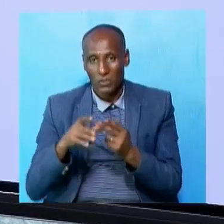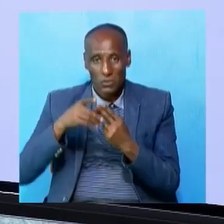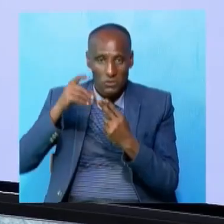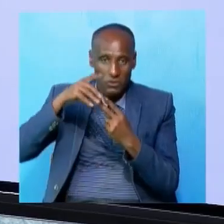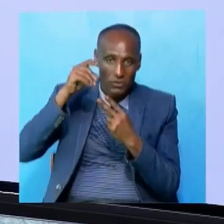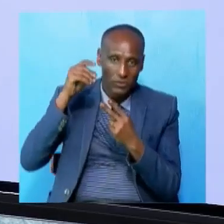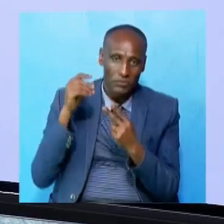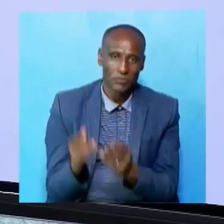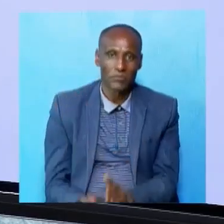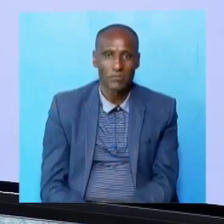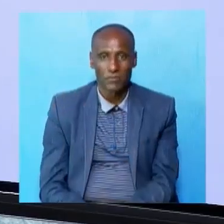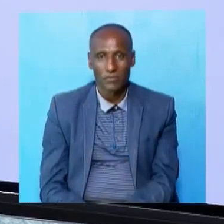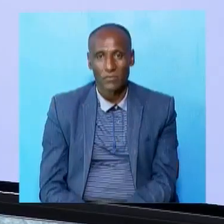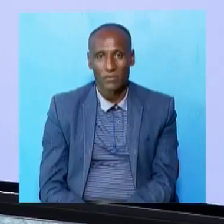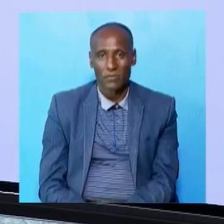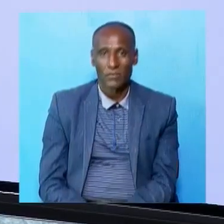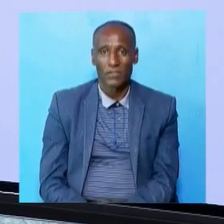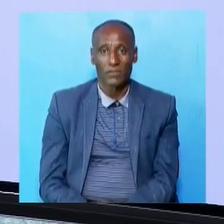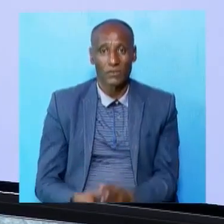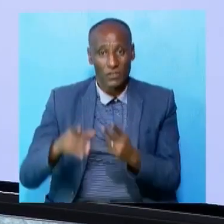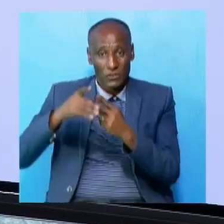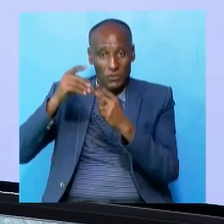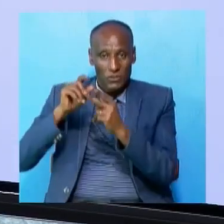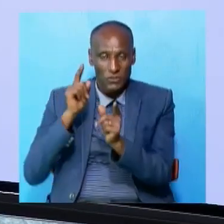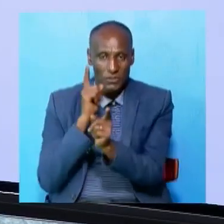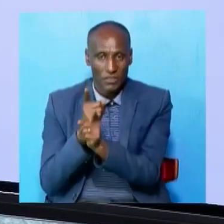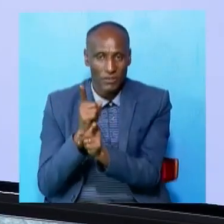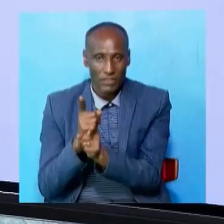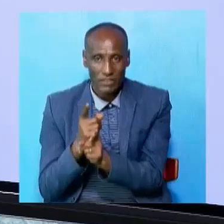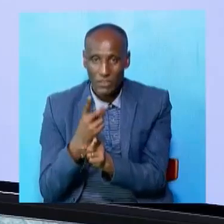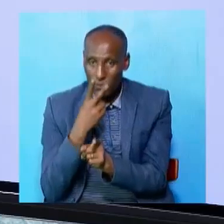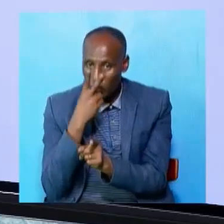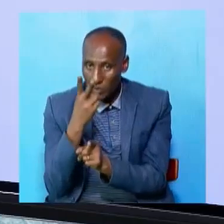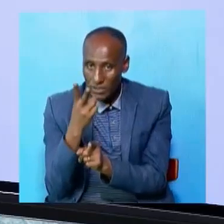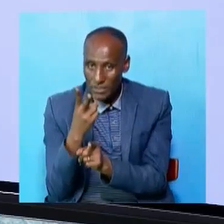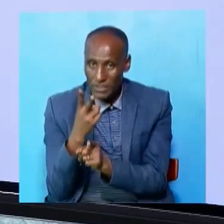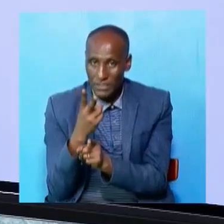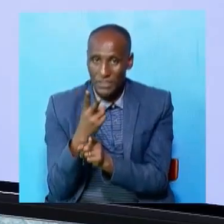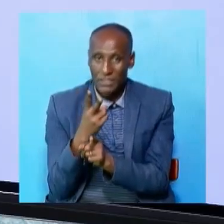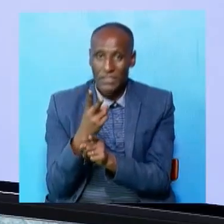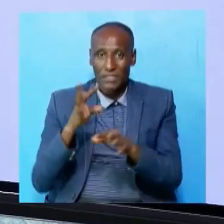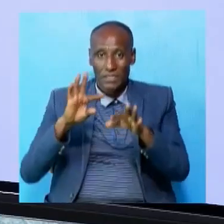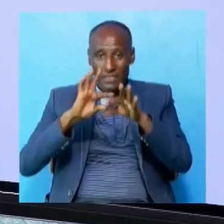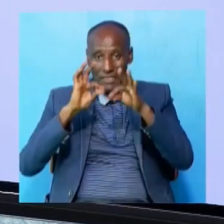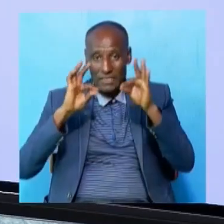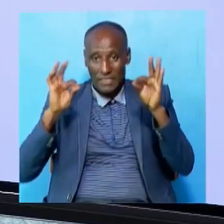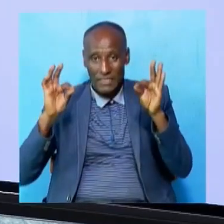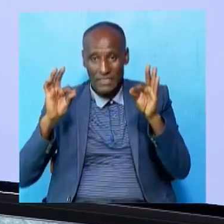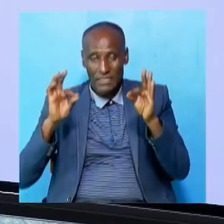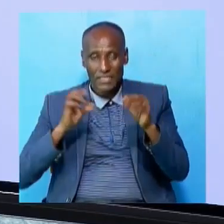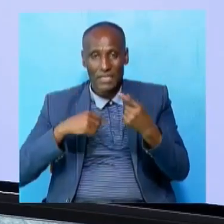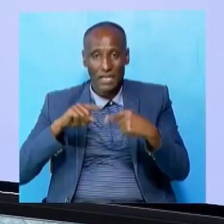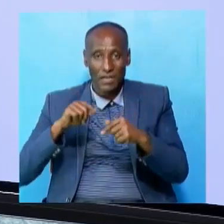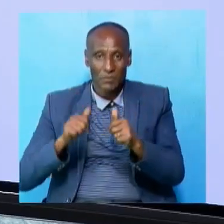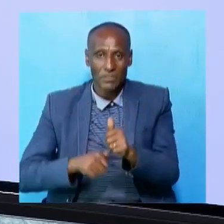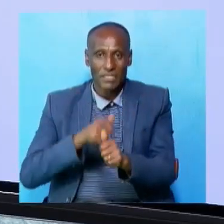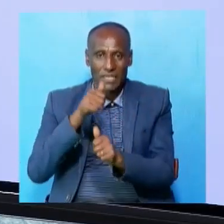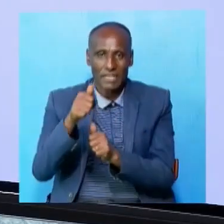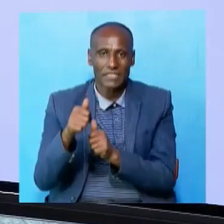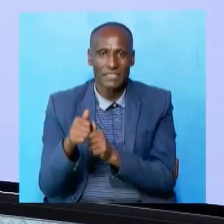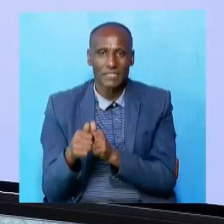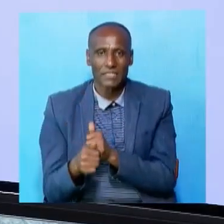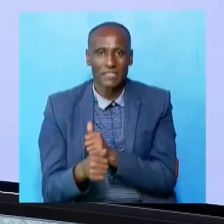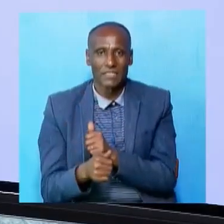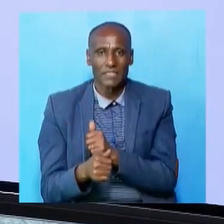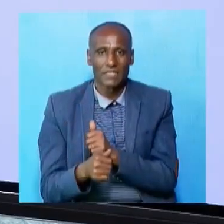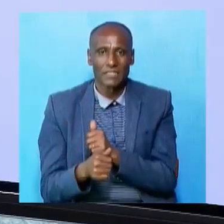order to choose our answer, what do we see? We see the sentence that comes next, okay? So, what kind